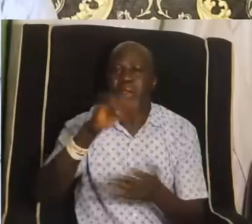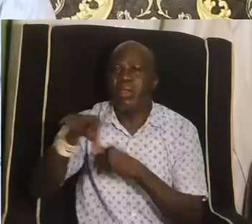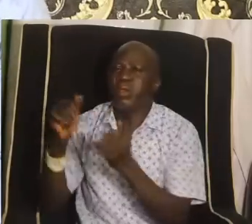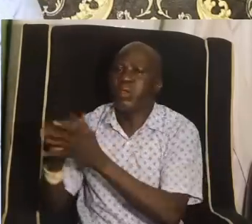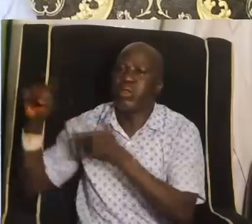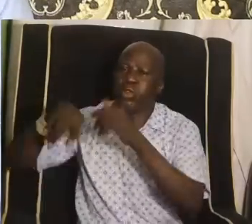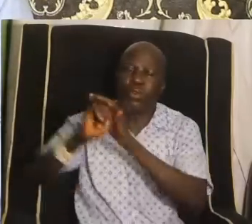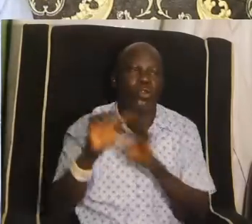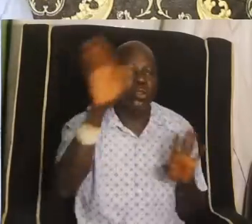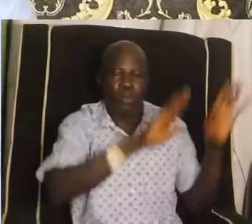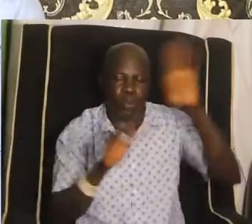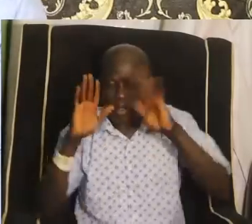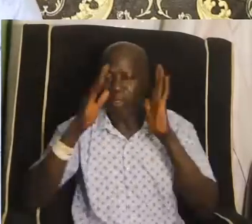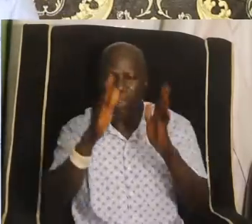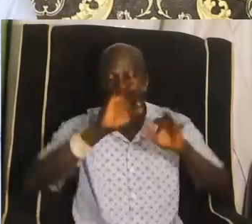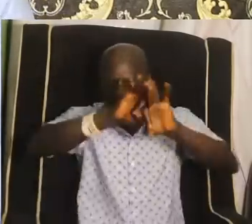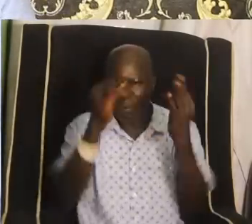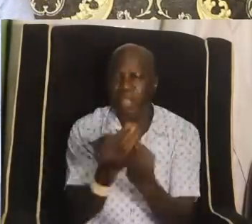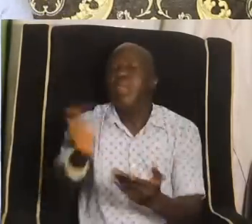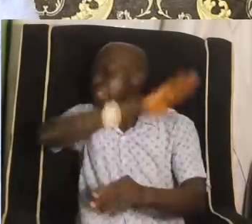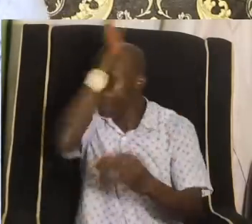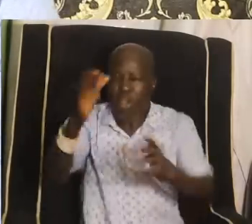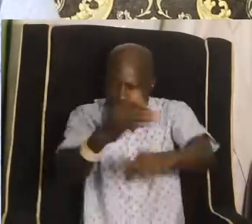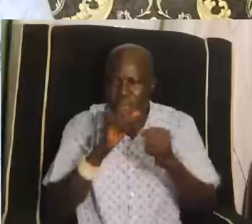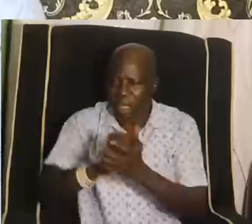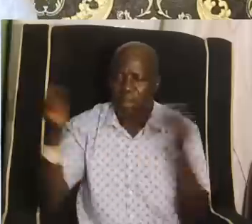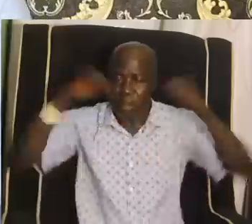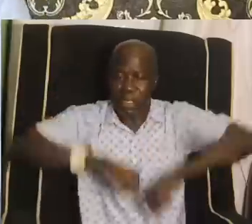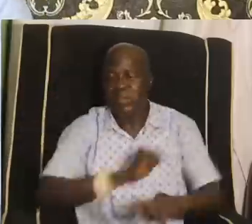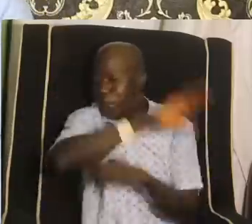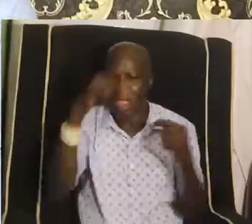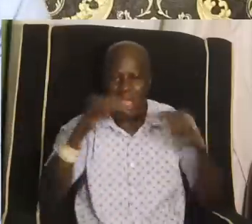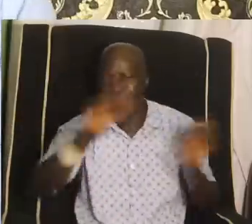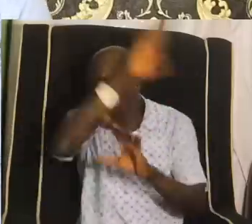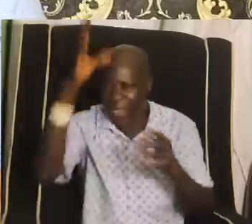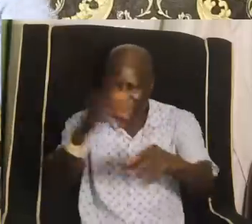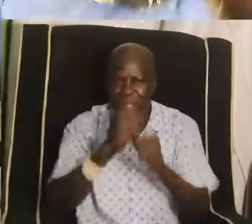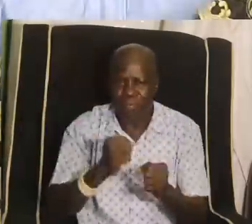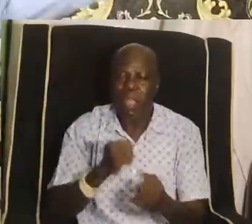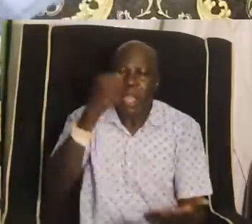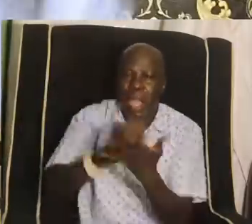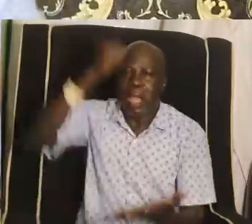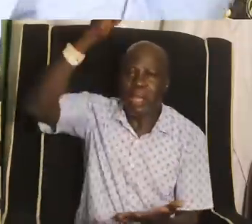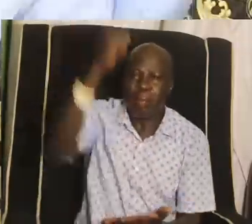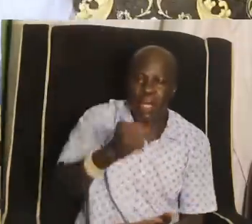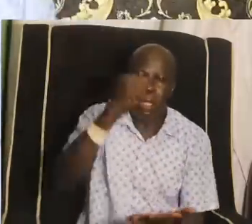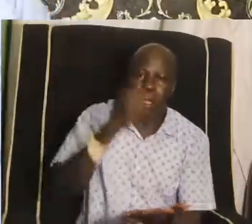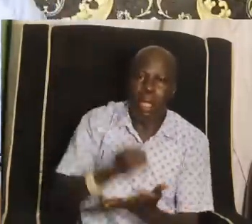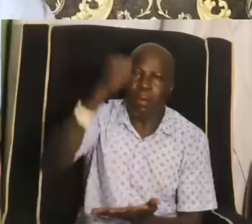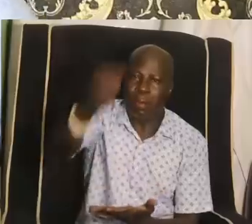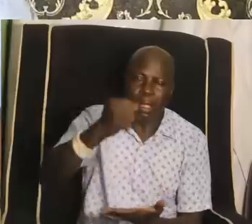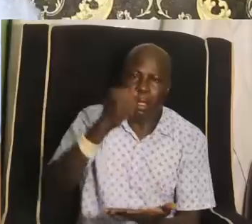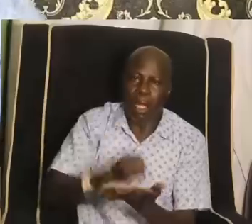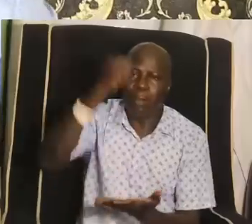Garment of power. That parts of your family cannot confront. Garment of power. That enemy cannot. Oh,